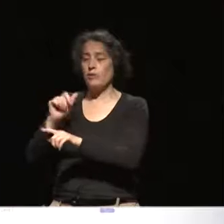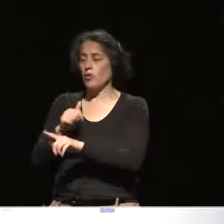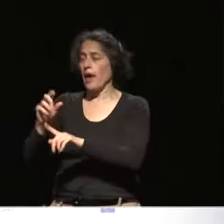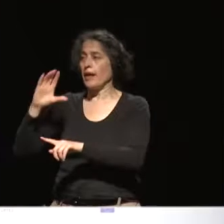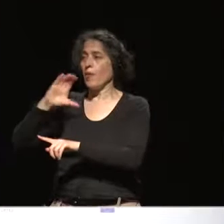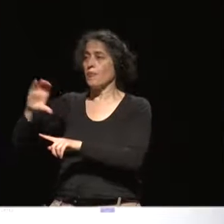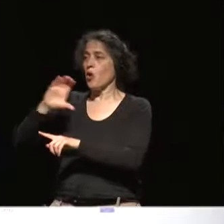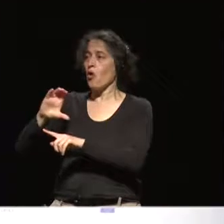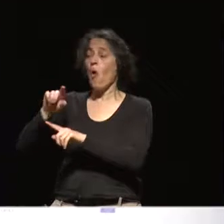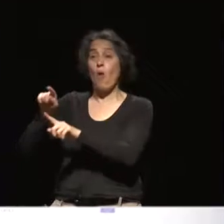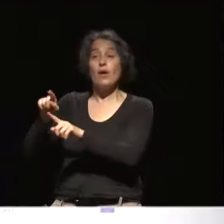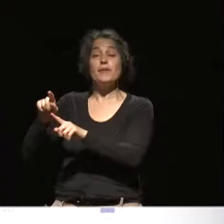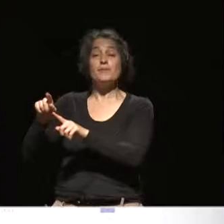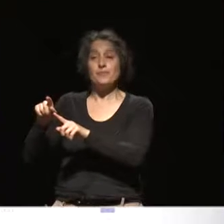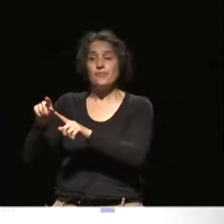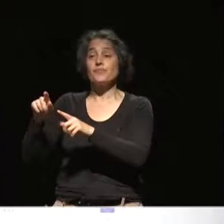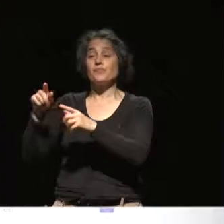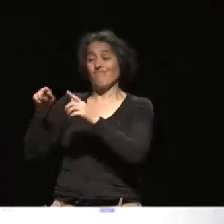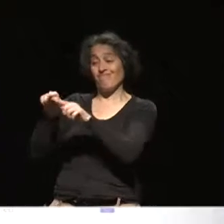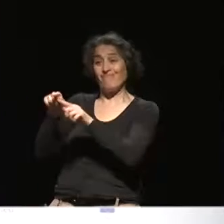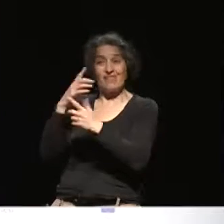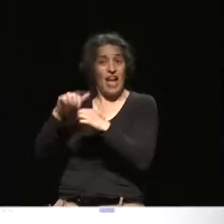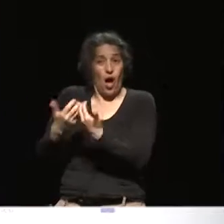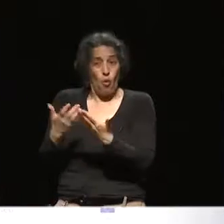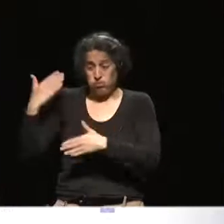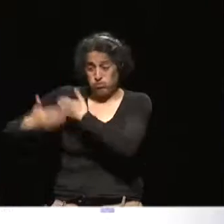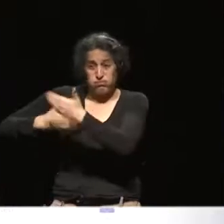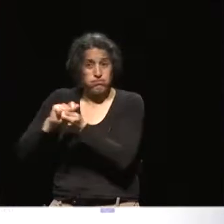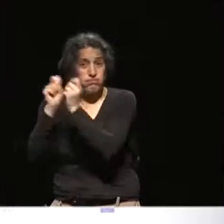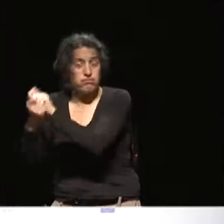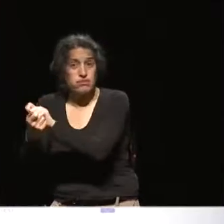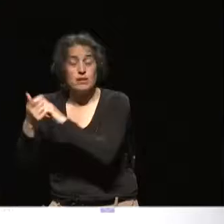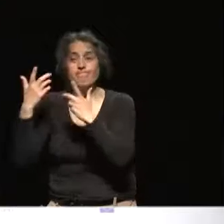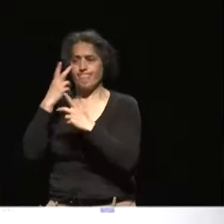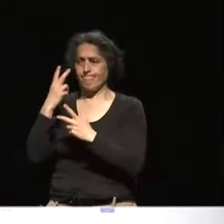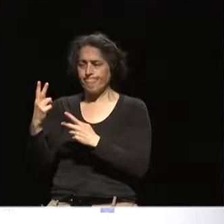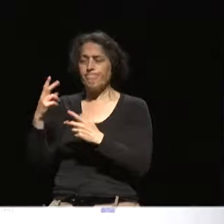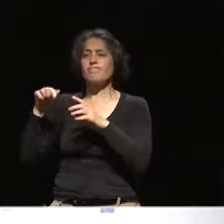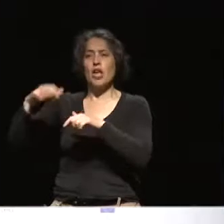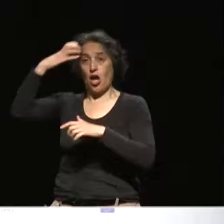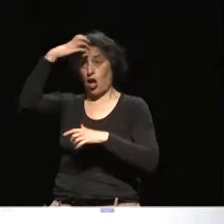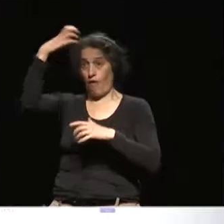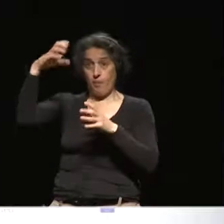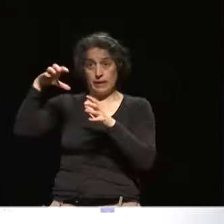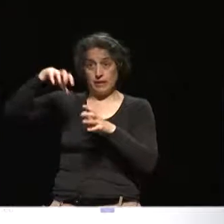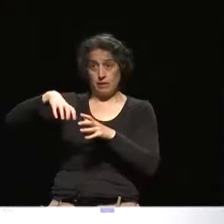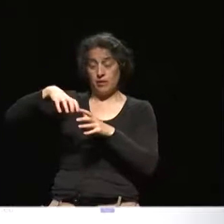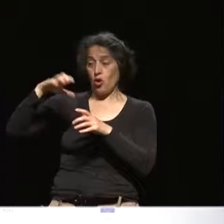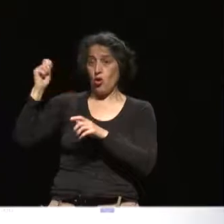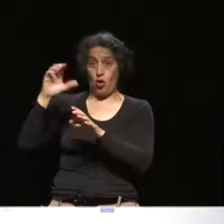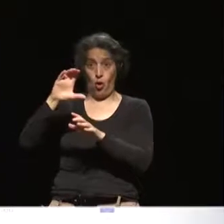have to negotiate and ensure that there's a secure space to dialogue with non-state actors.